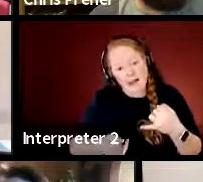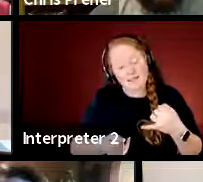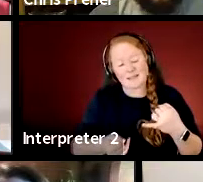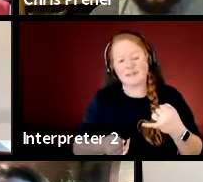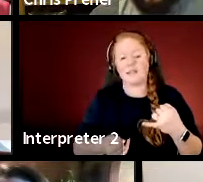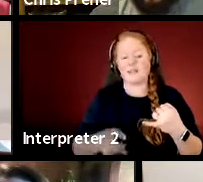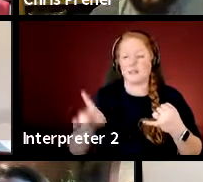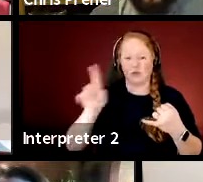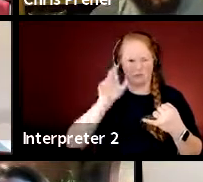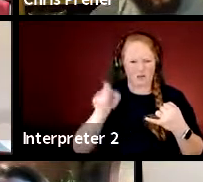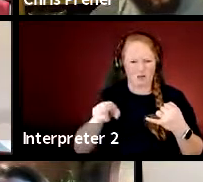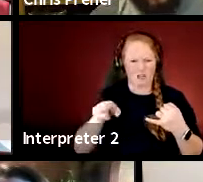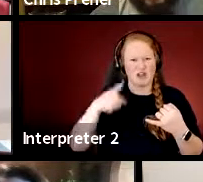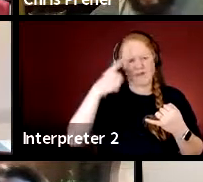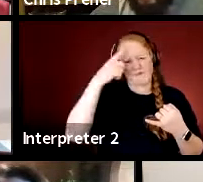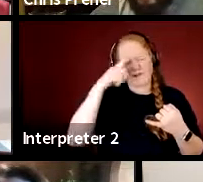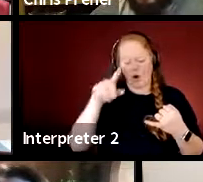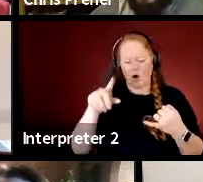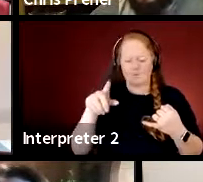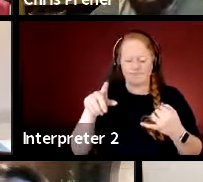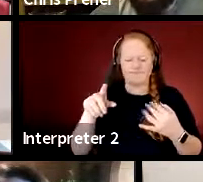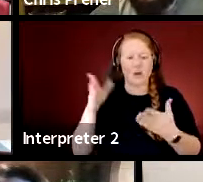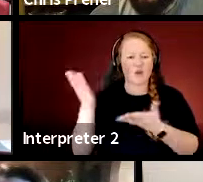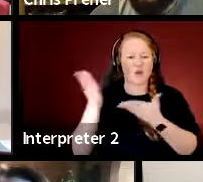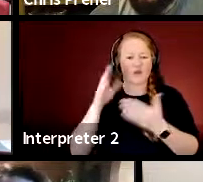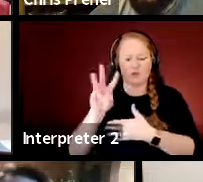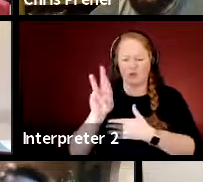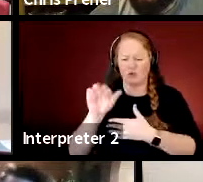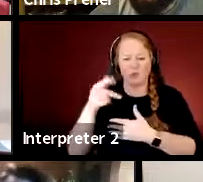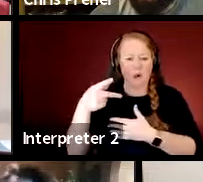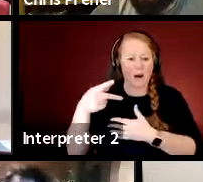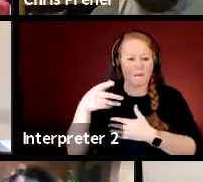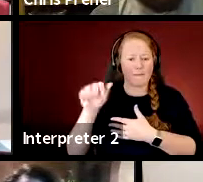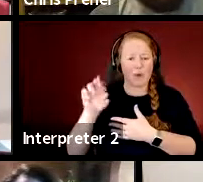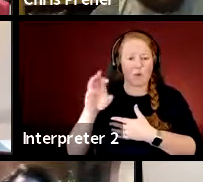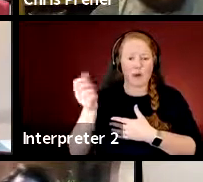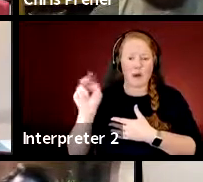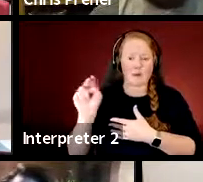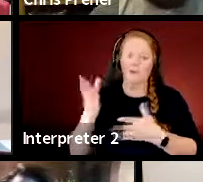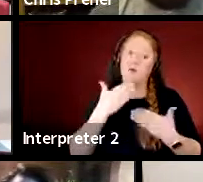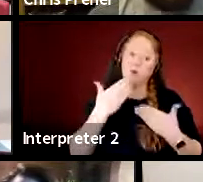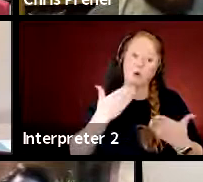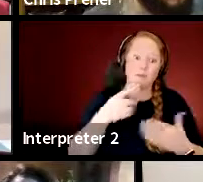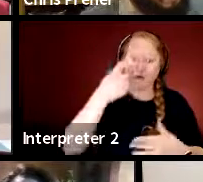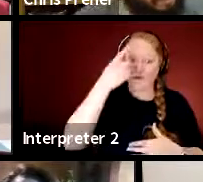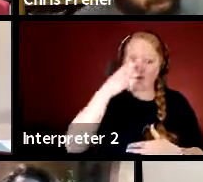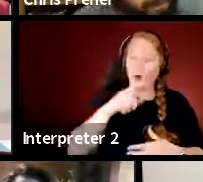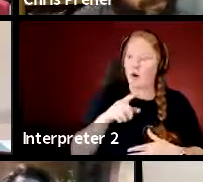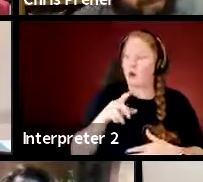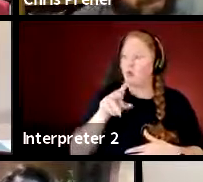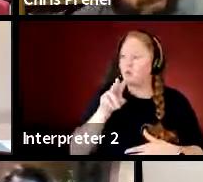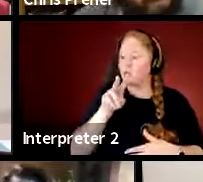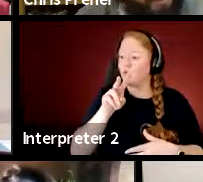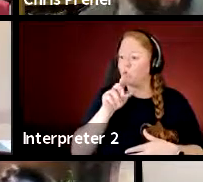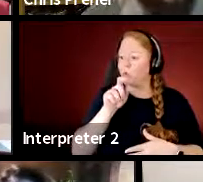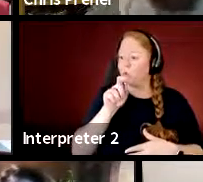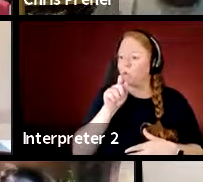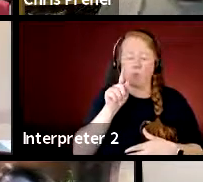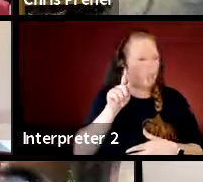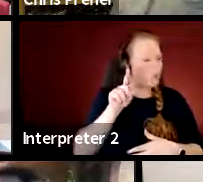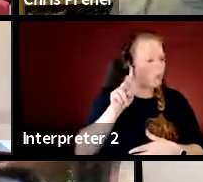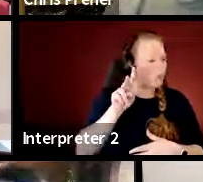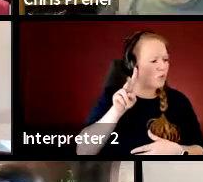the wraparound services, which I'm truly grateful that you have the 1.25 million in wraparound services. Just want to offer